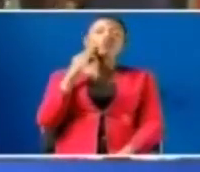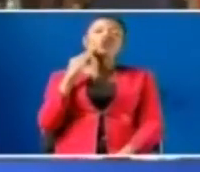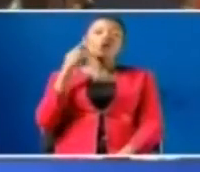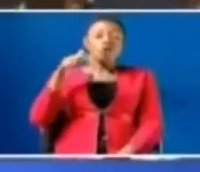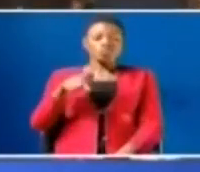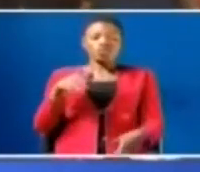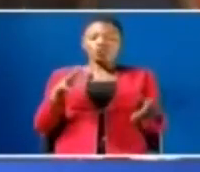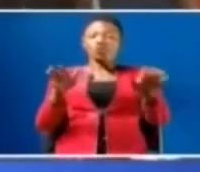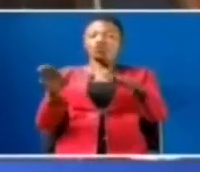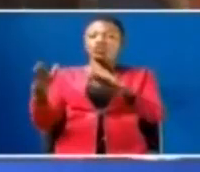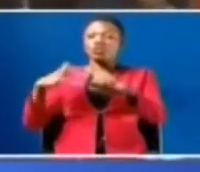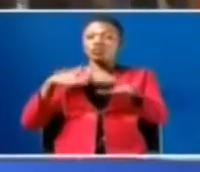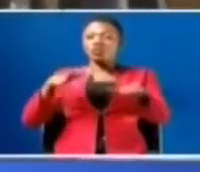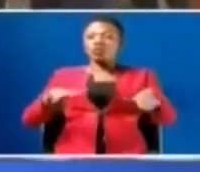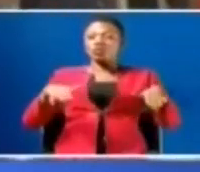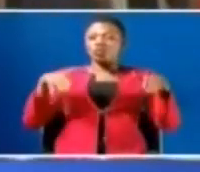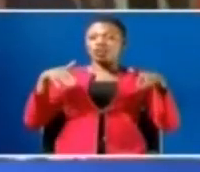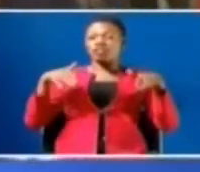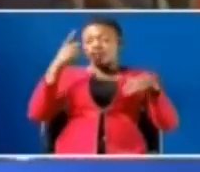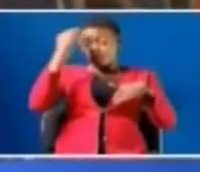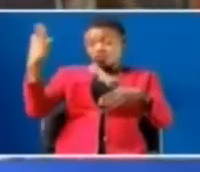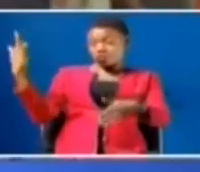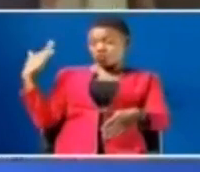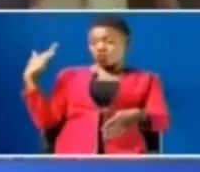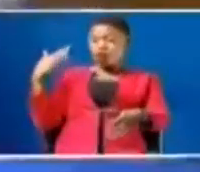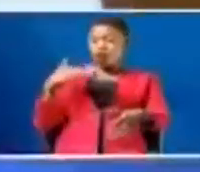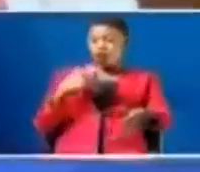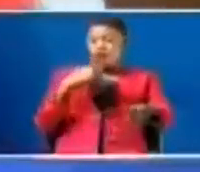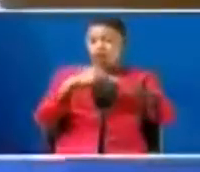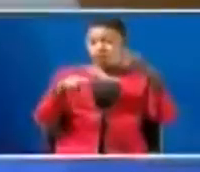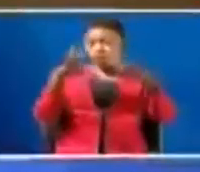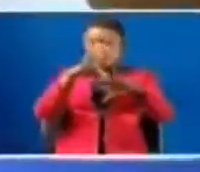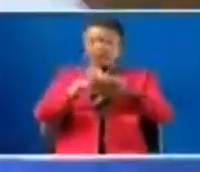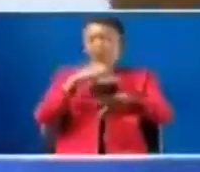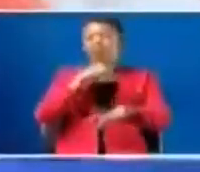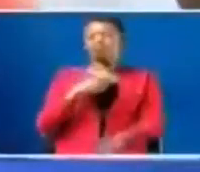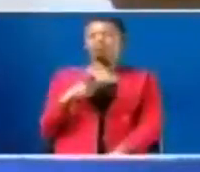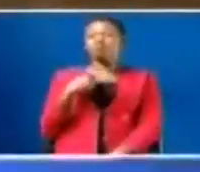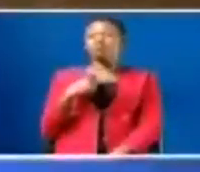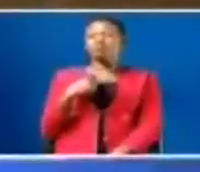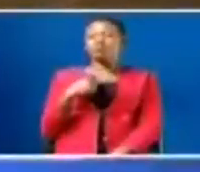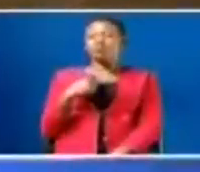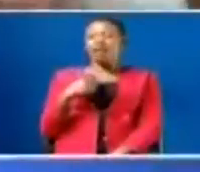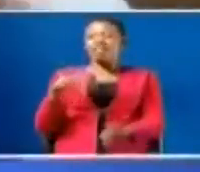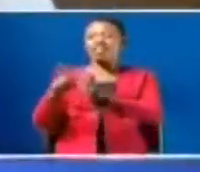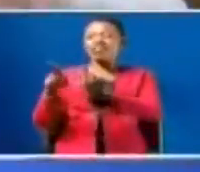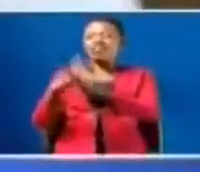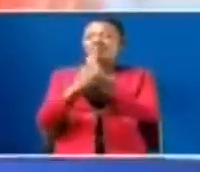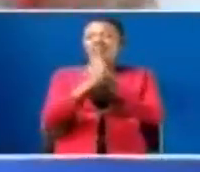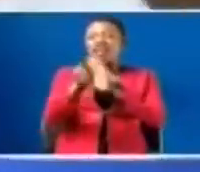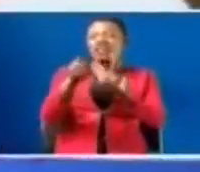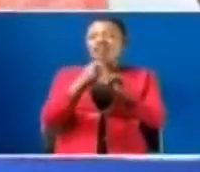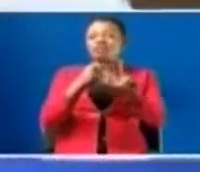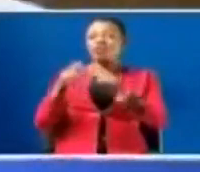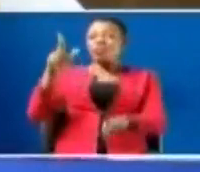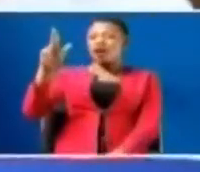na julikuanisha kwa ile nyingine na nikapata medali. Upcoming and exceptional talents such as Veronica Mbithe